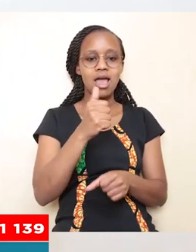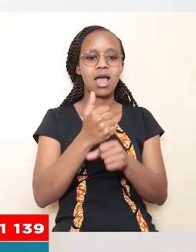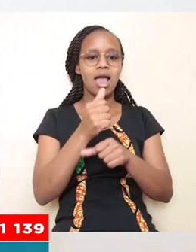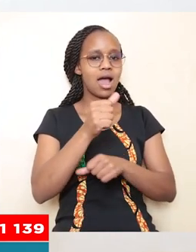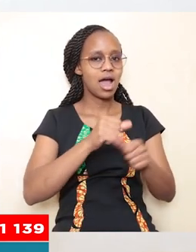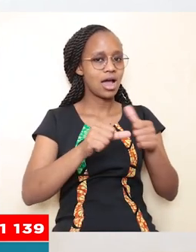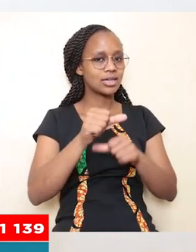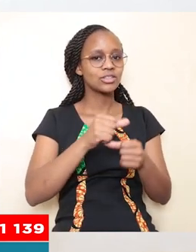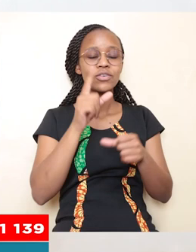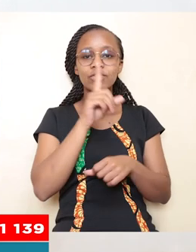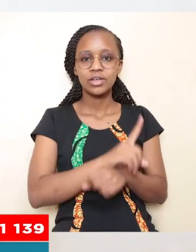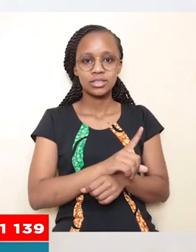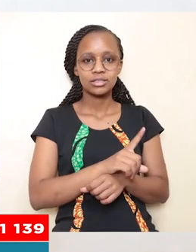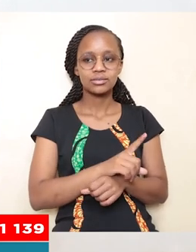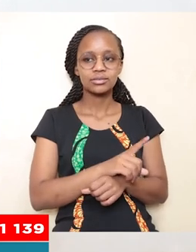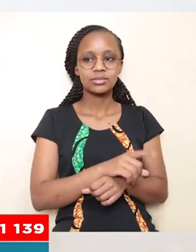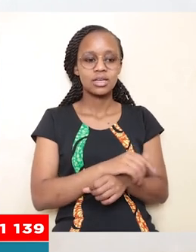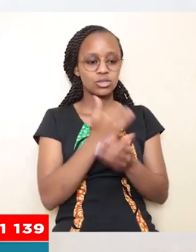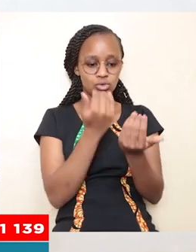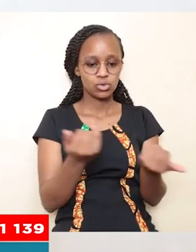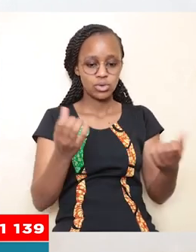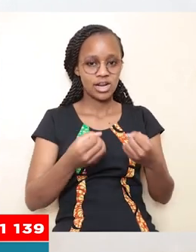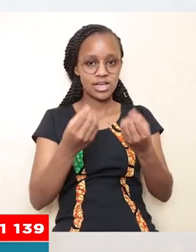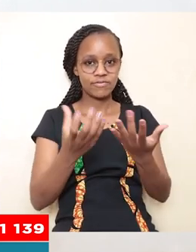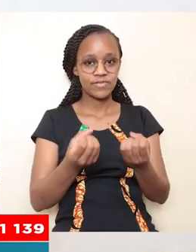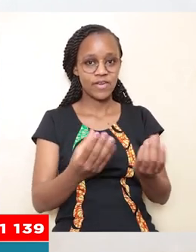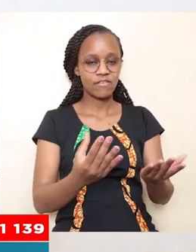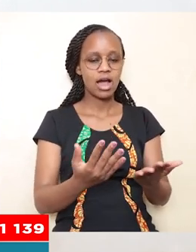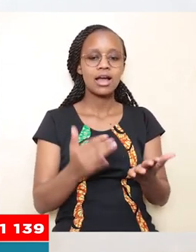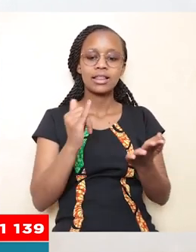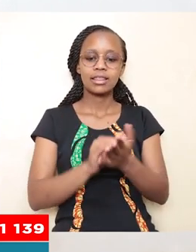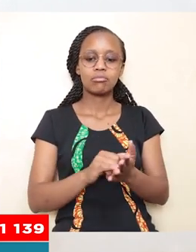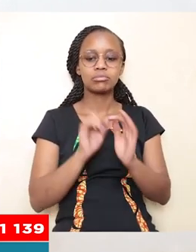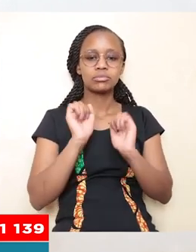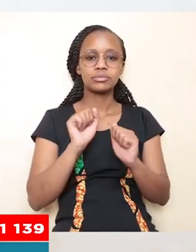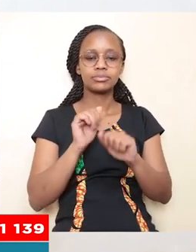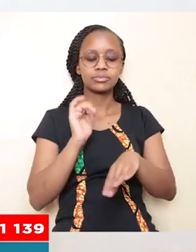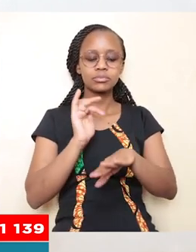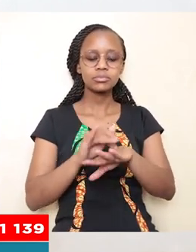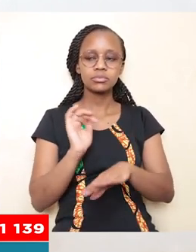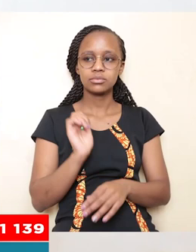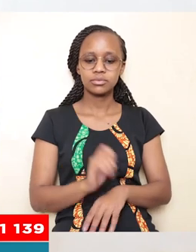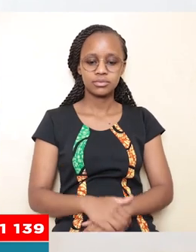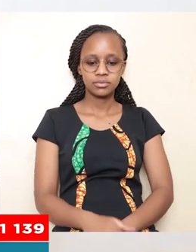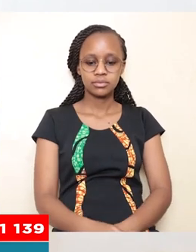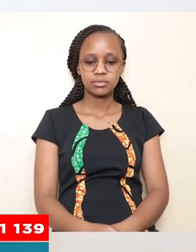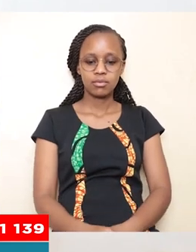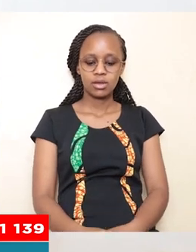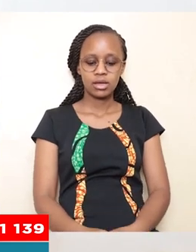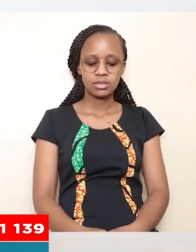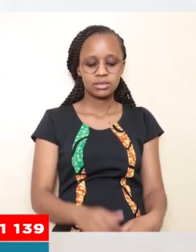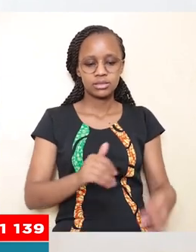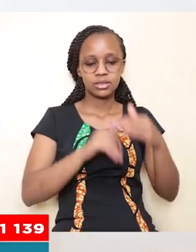And they were bringing children to him that he might touch them. And